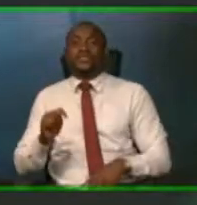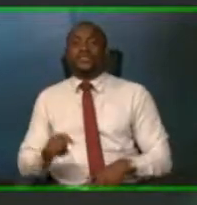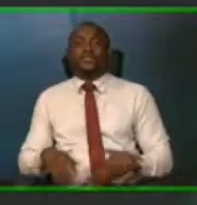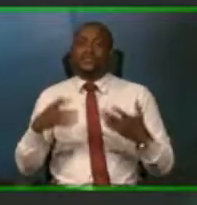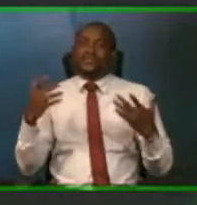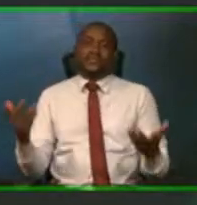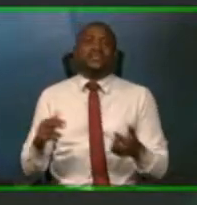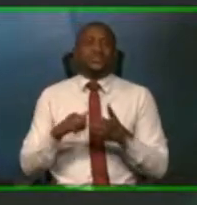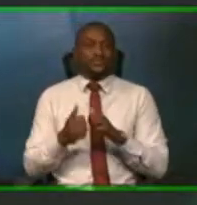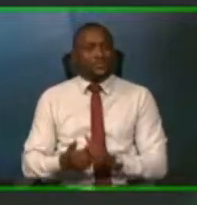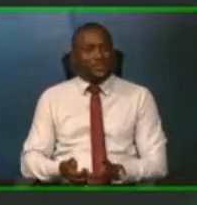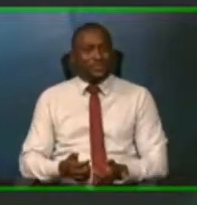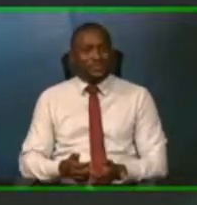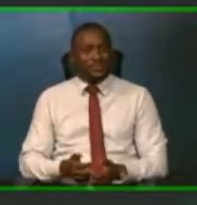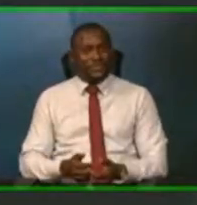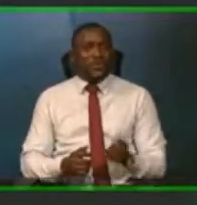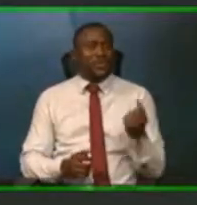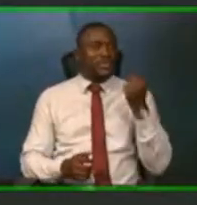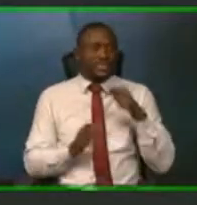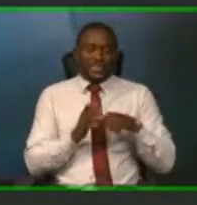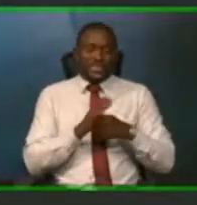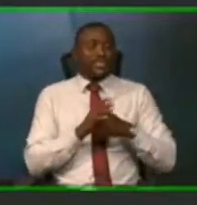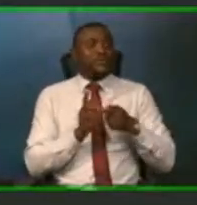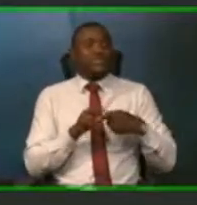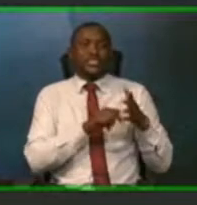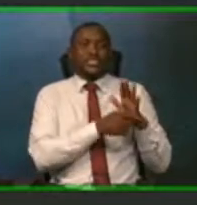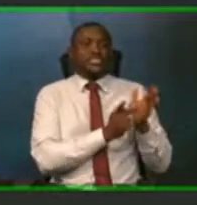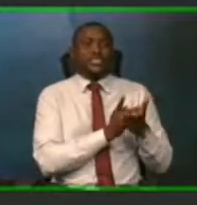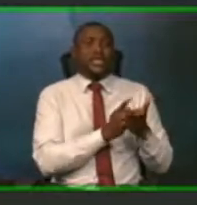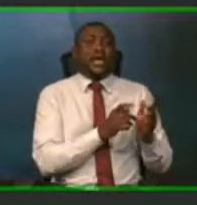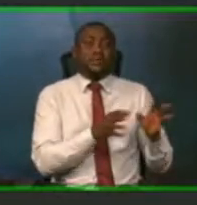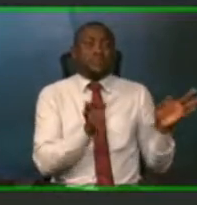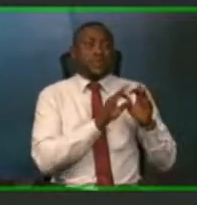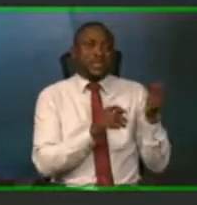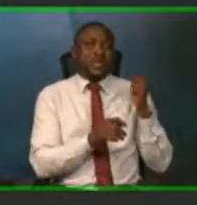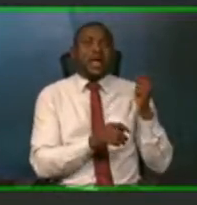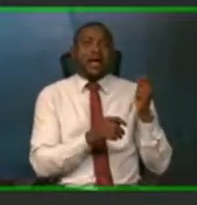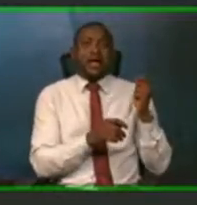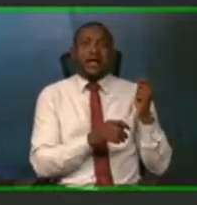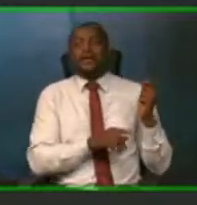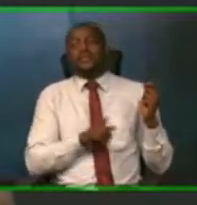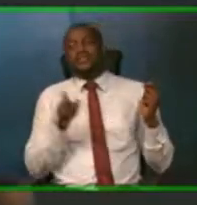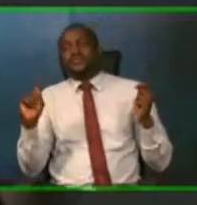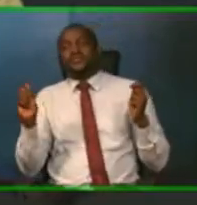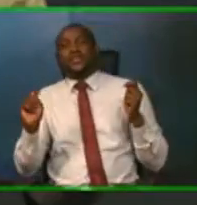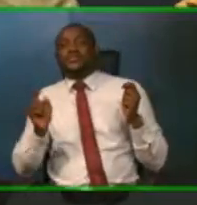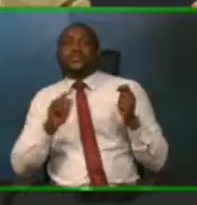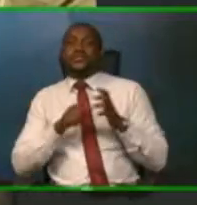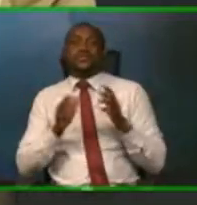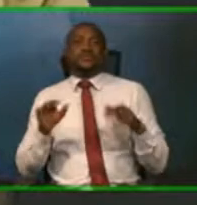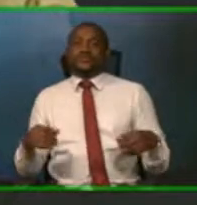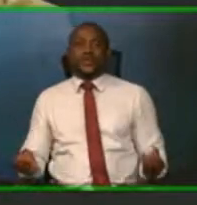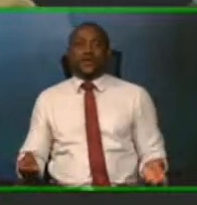the key to the kitchen, as potent as it is, may not help you. So he gave us the